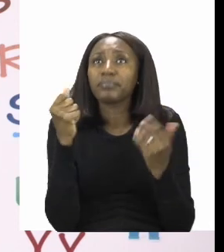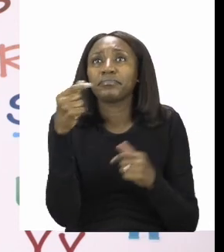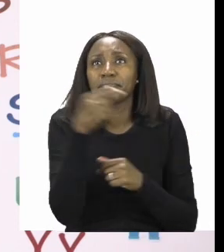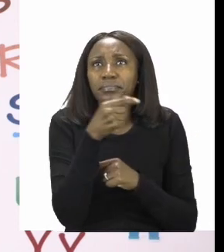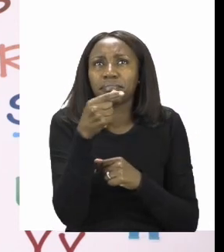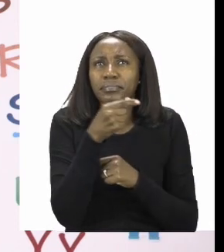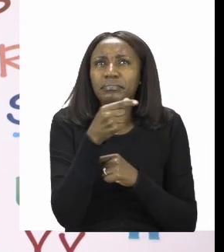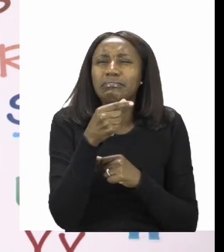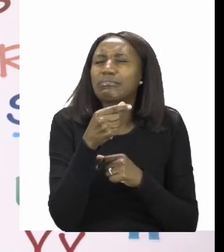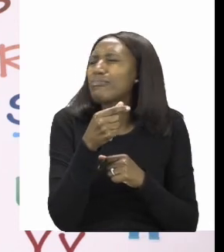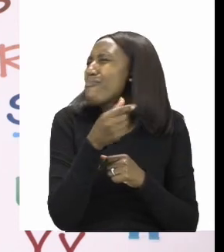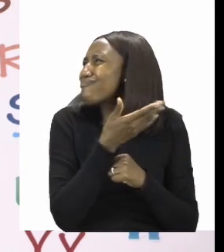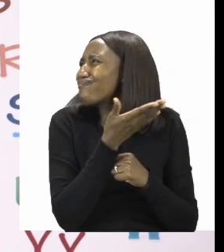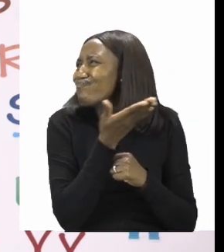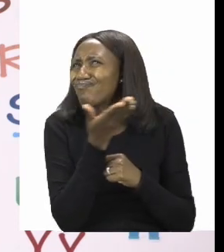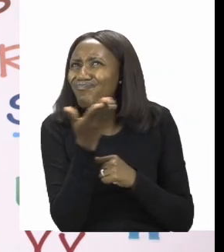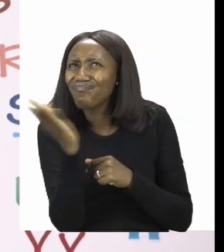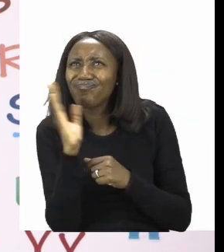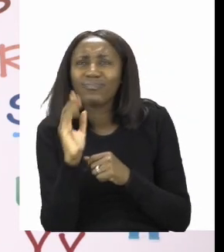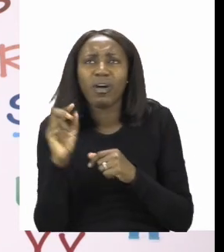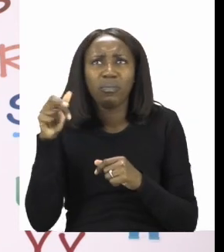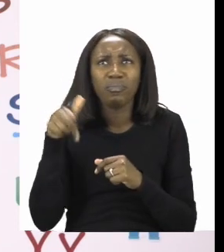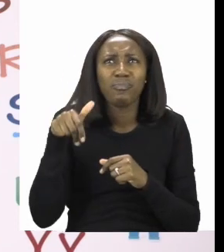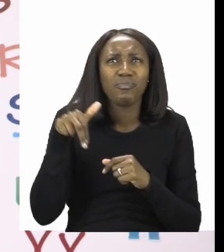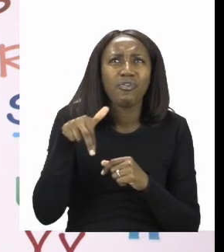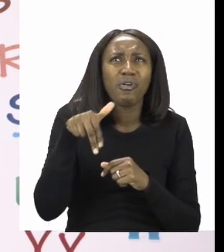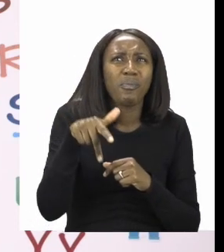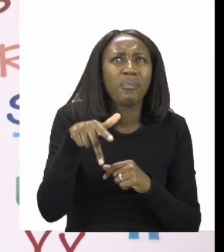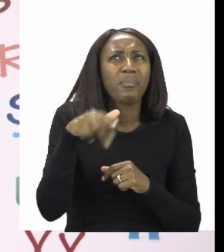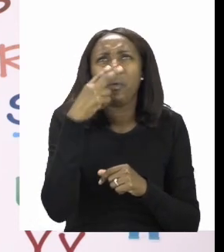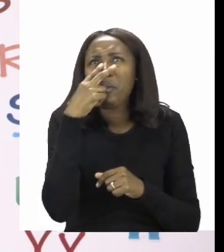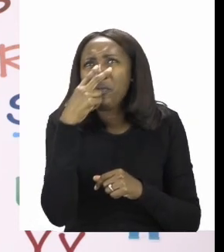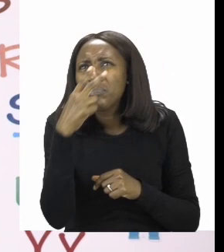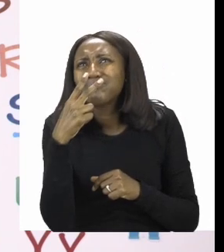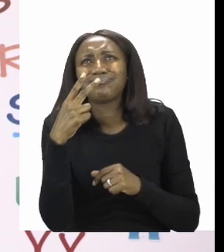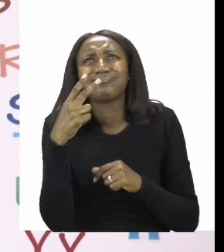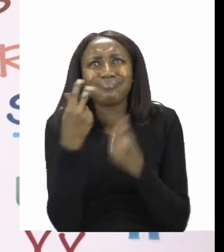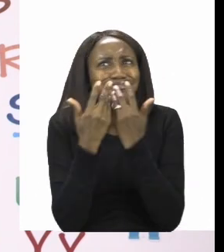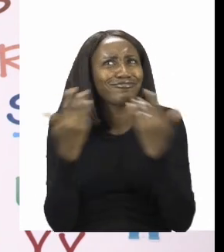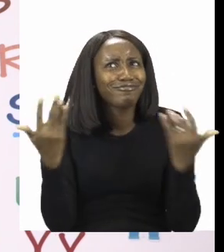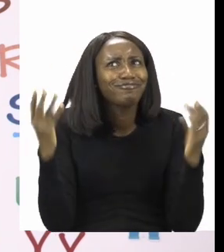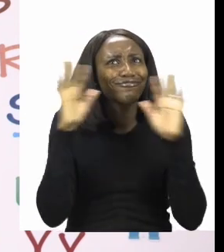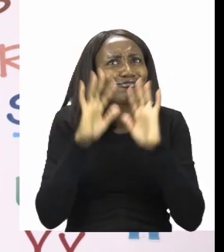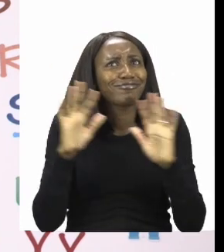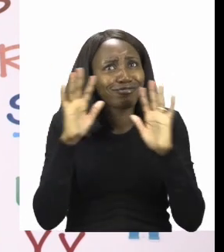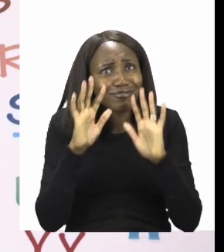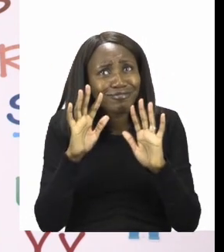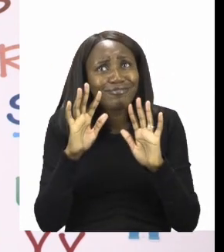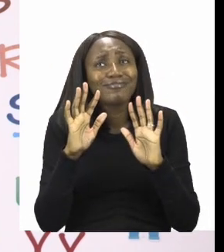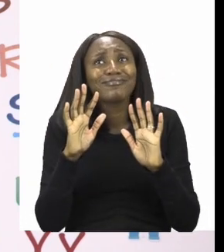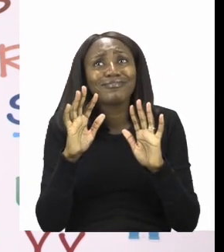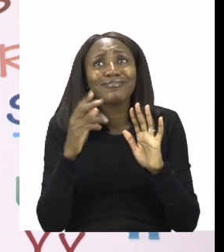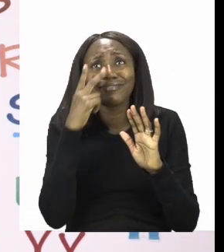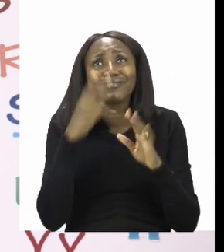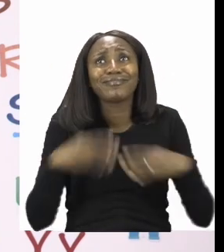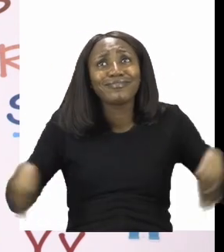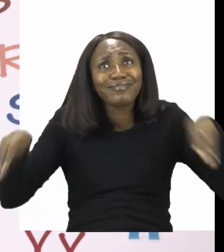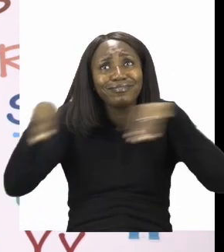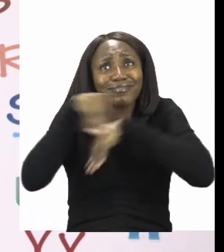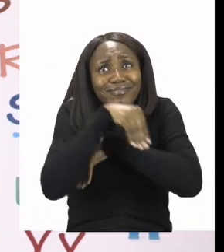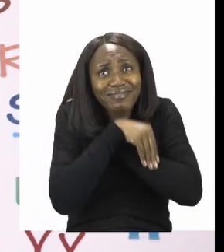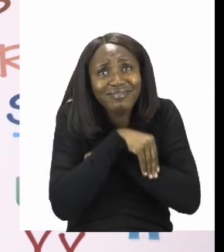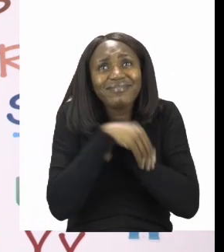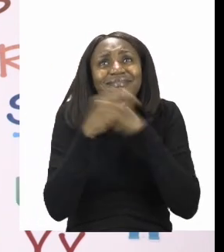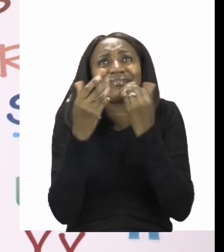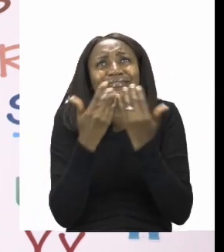see it everywhere. Like in this classroom, we have a green towel at the bottom.